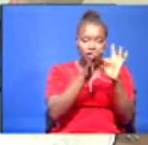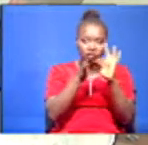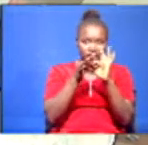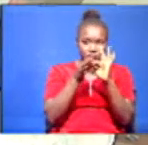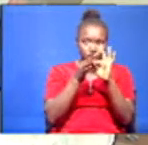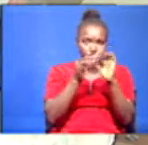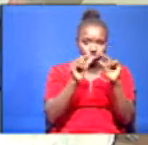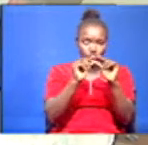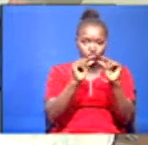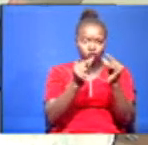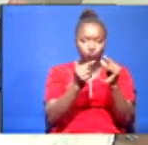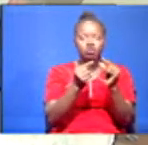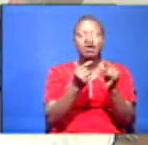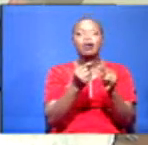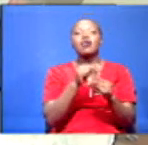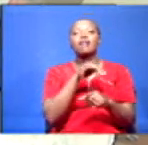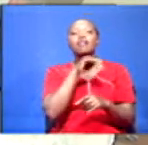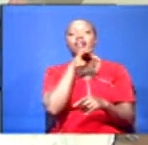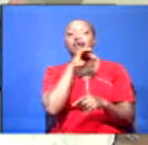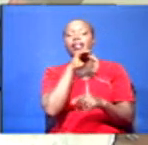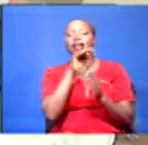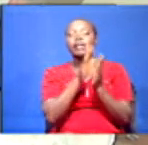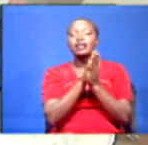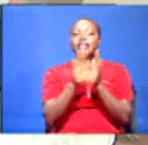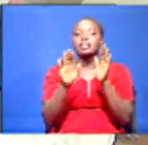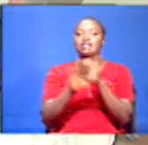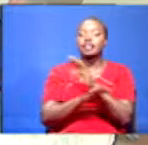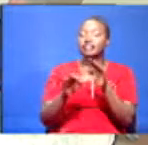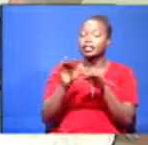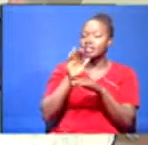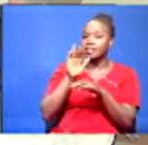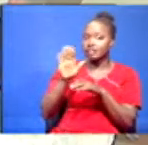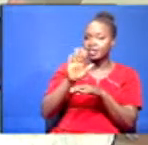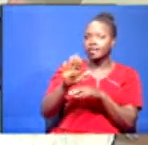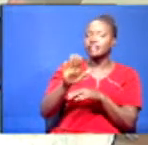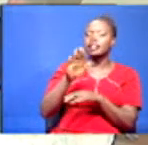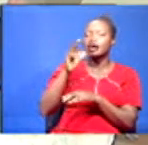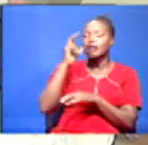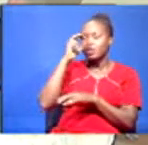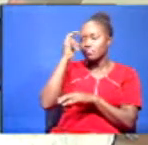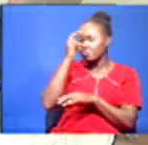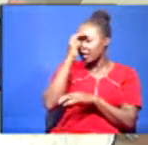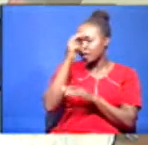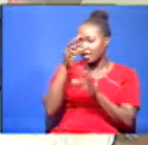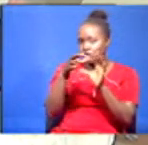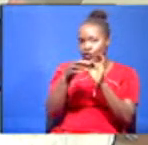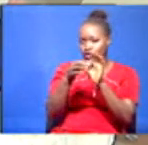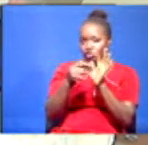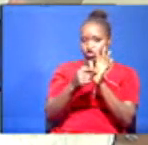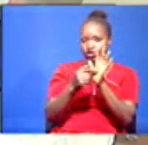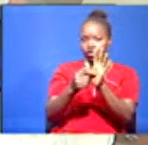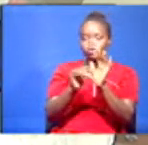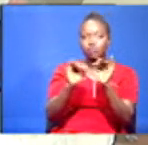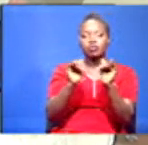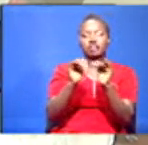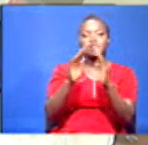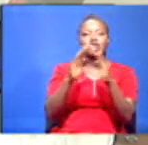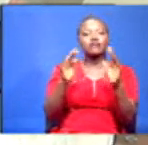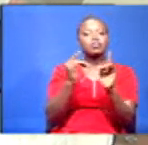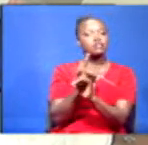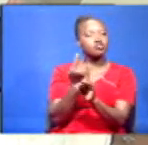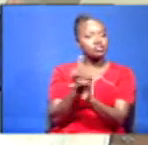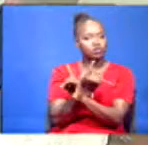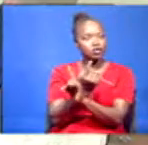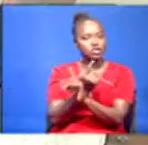Honorable Raila Odinga and his running mate Martha Karua, that was televised jointly by media houses. Our reporter